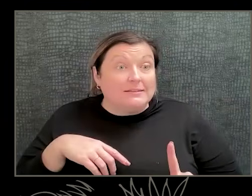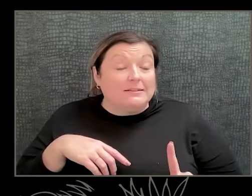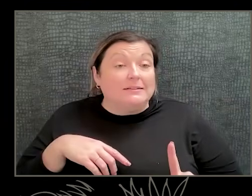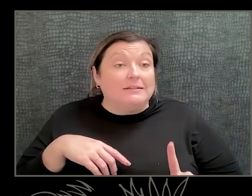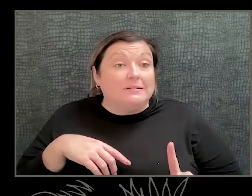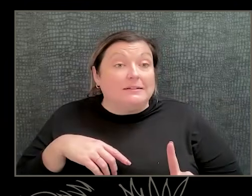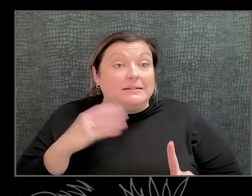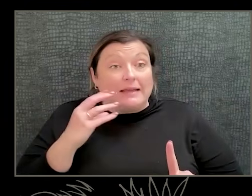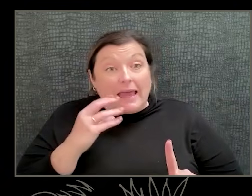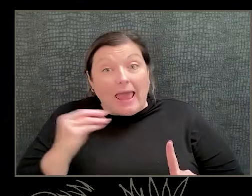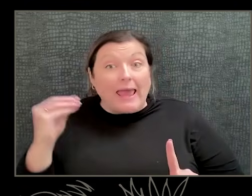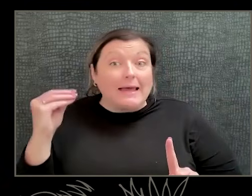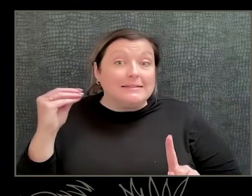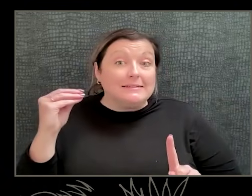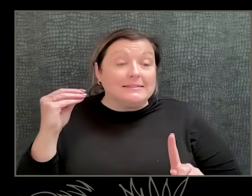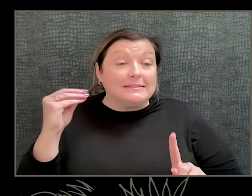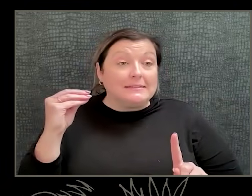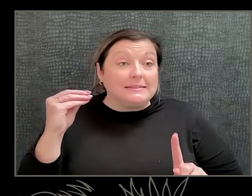And